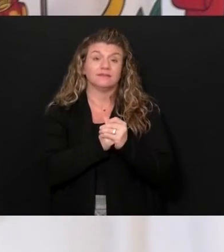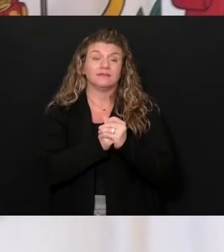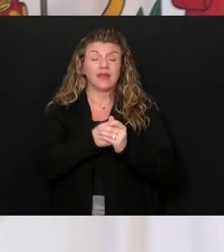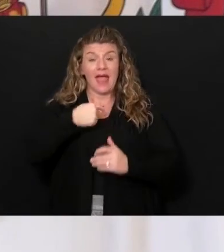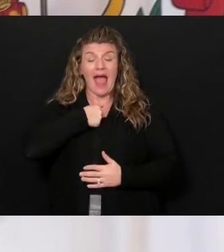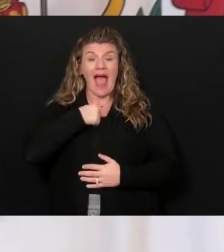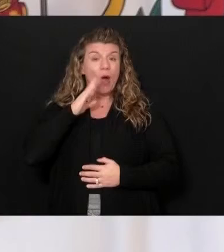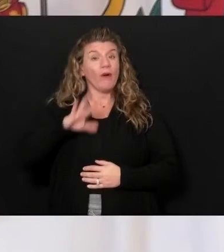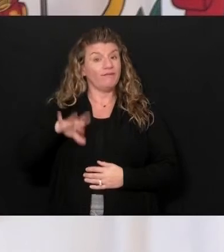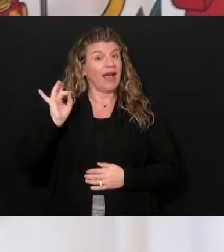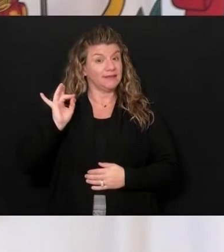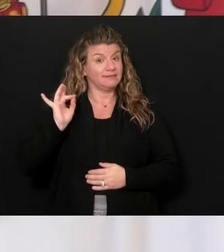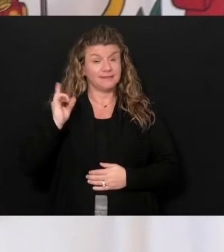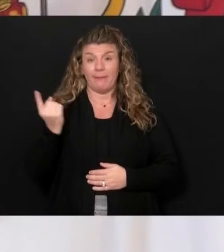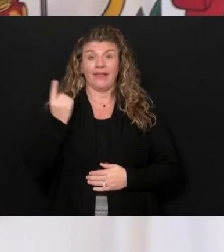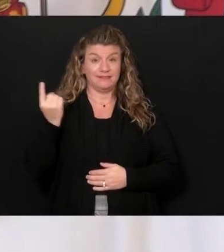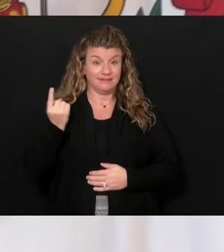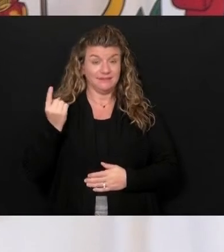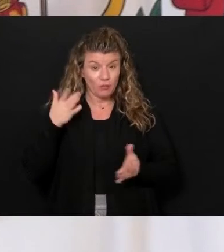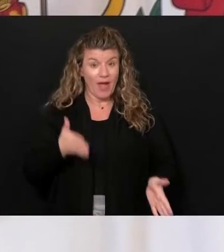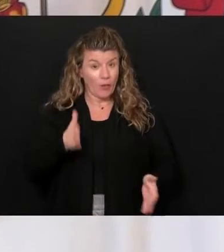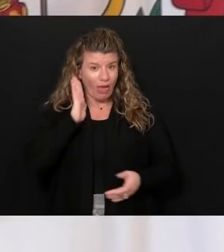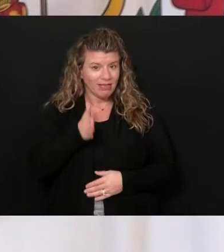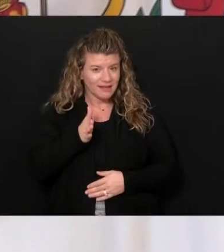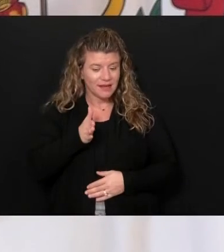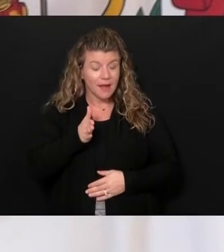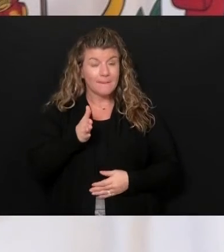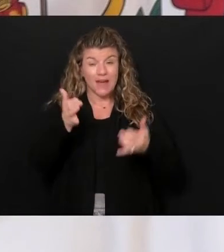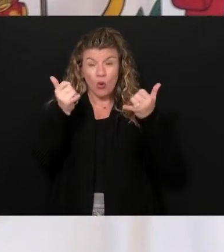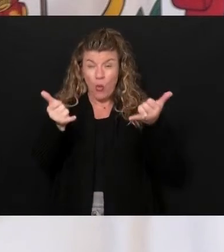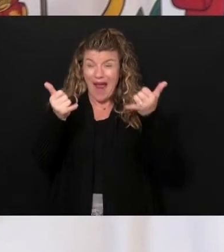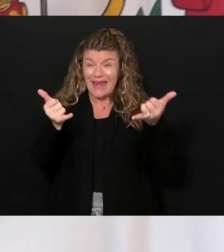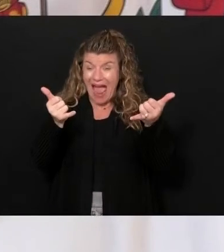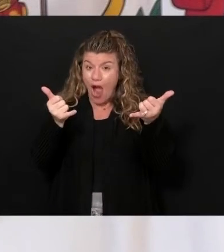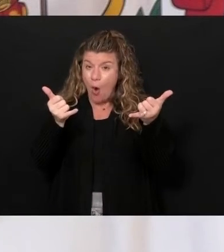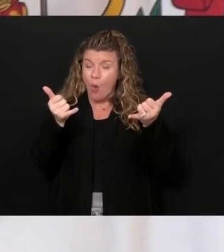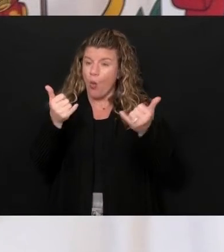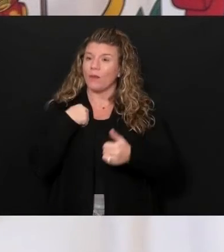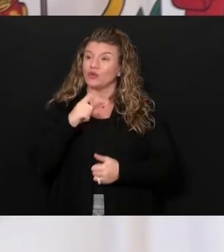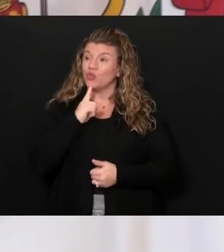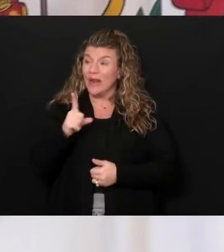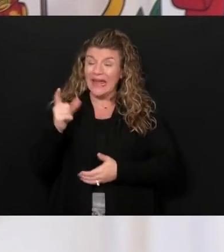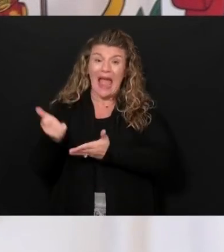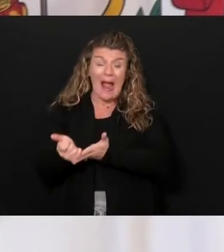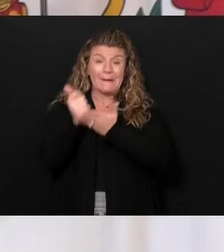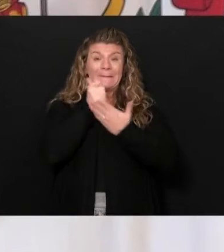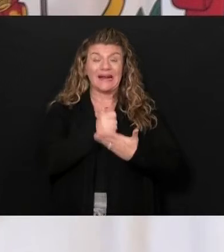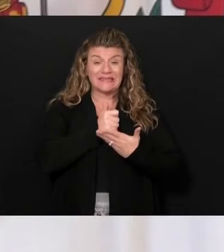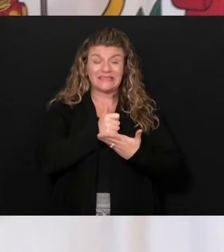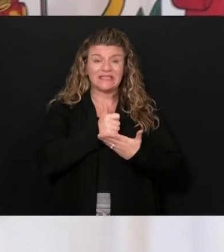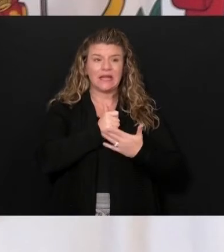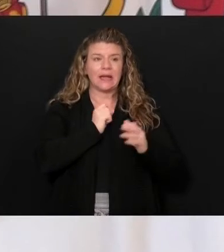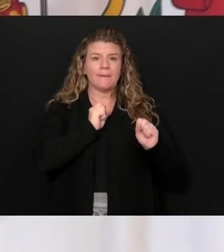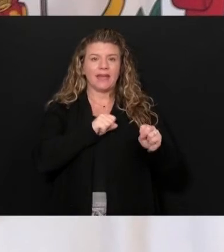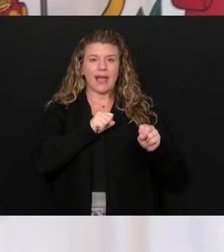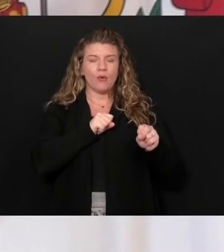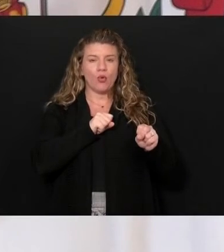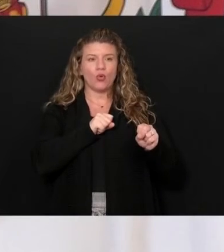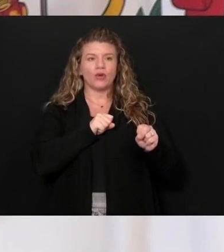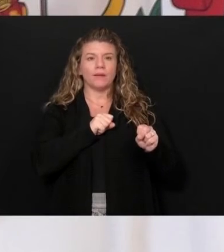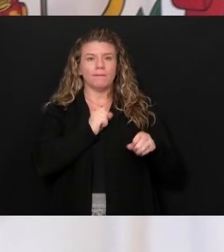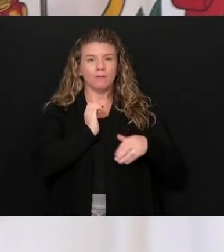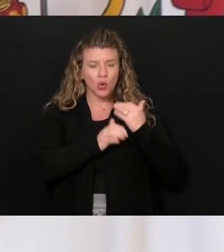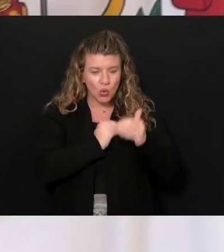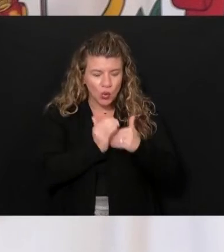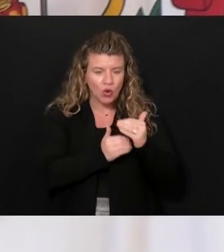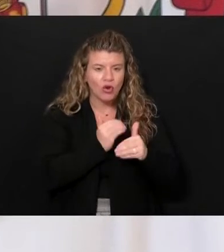I'll find a way. But right now, what would really help us to be able to move